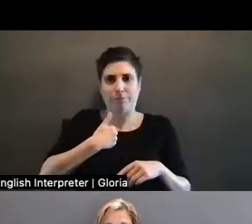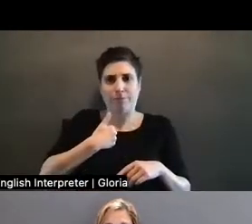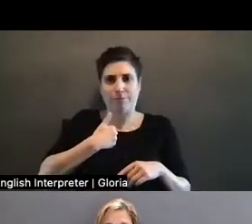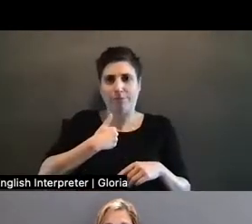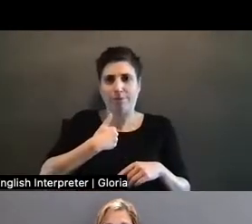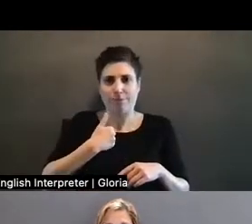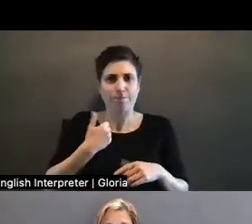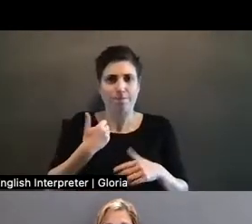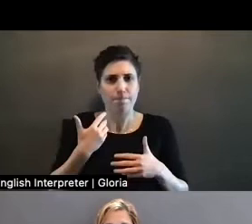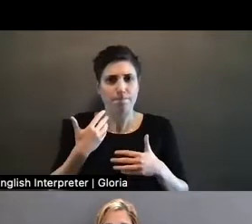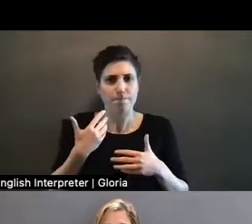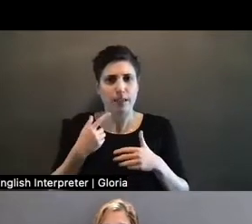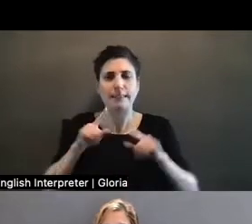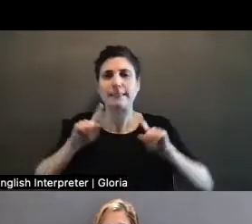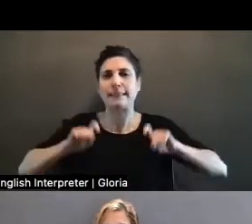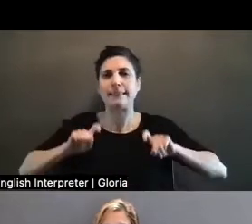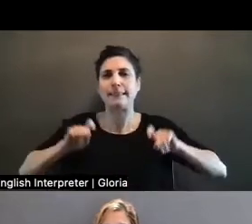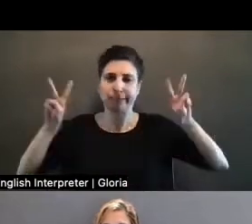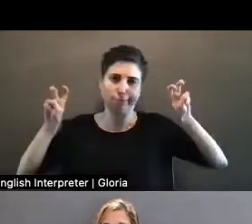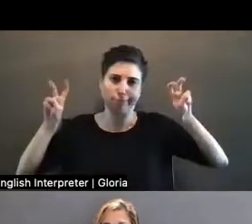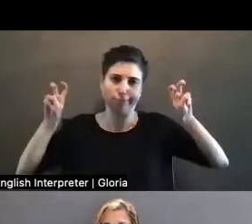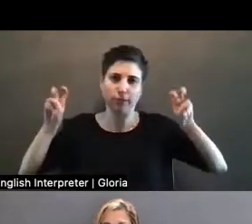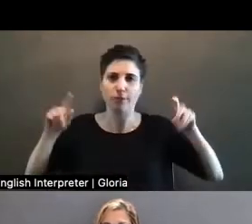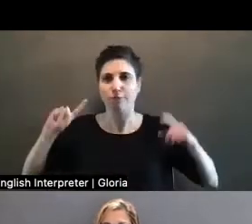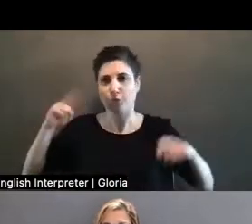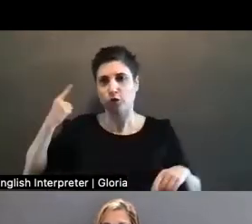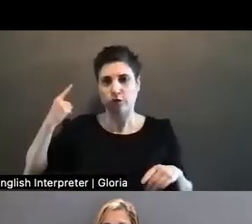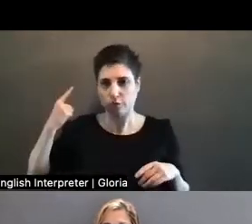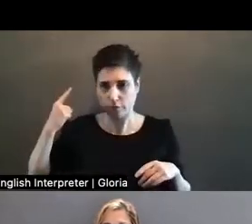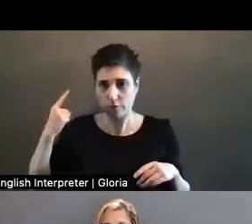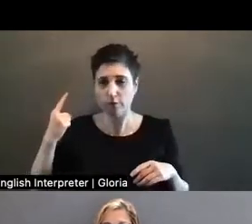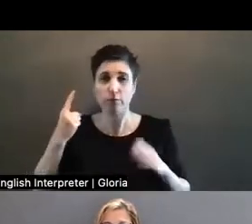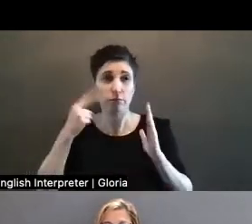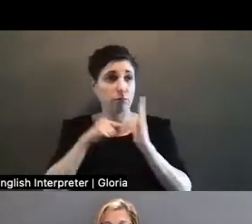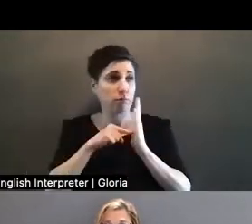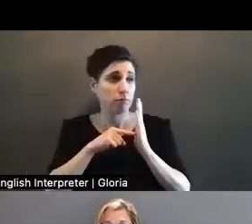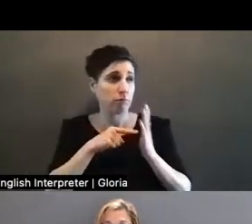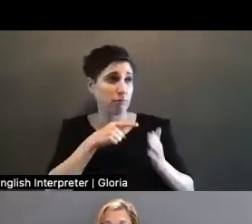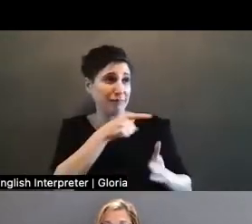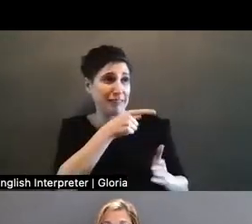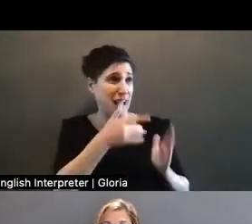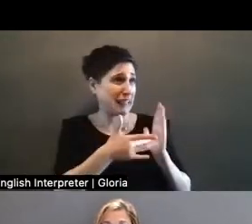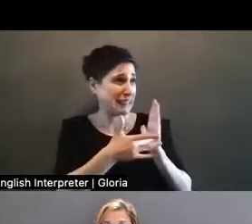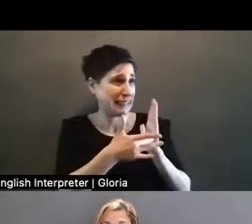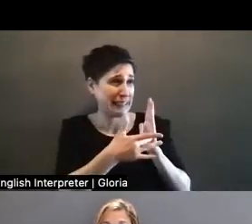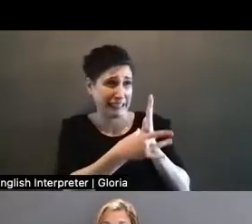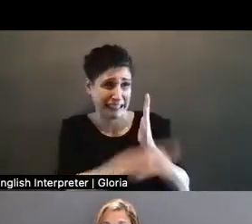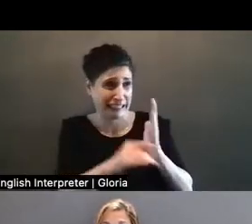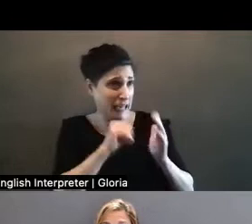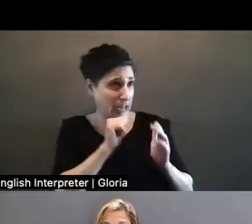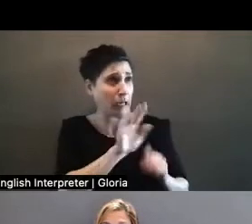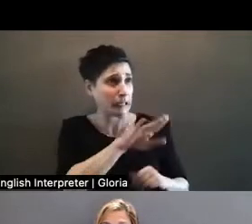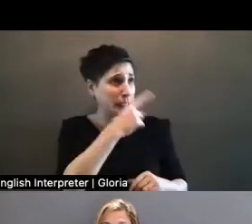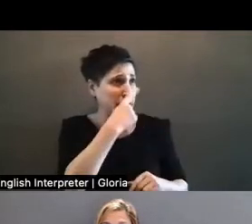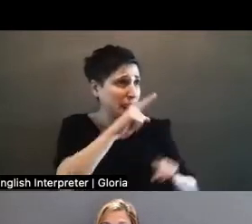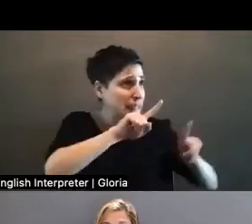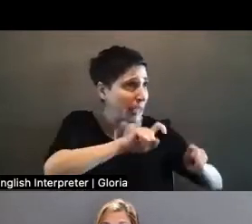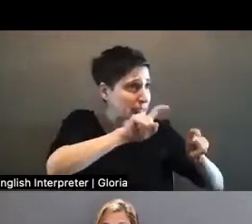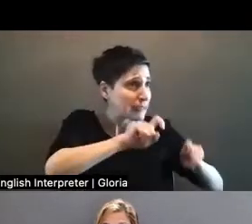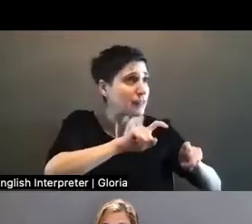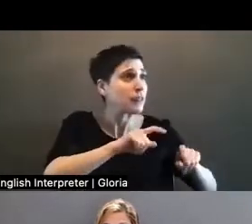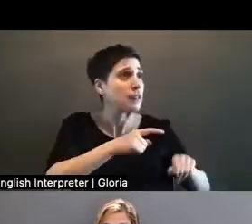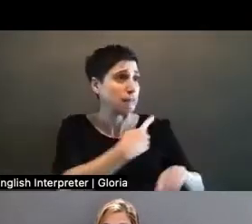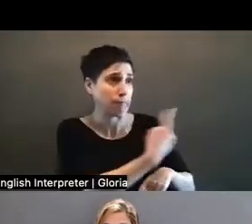somebody who isn't very technologically savvy, it's very helpful because that helps you explain the process.